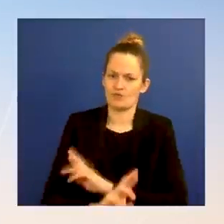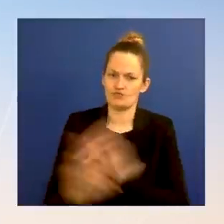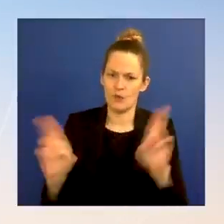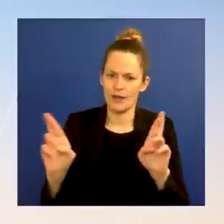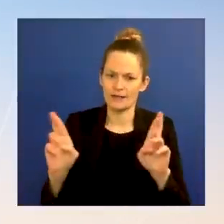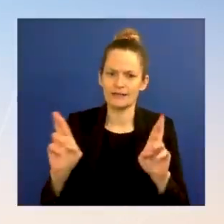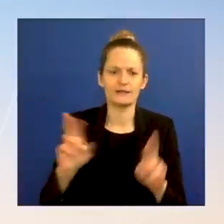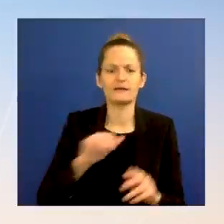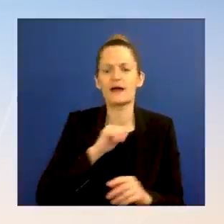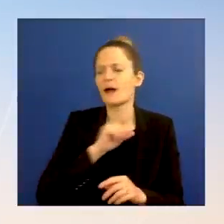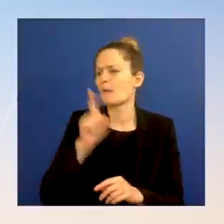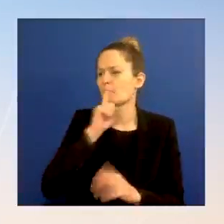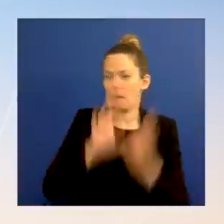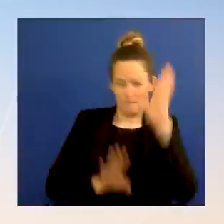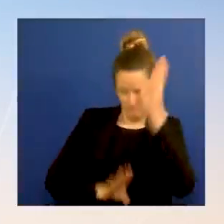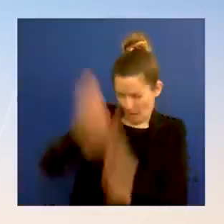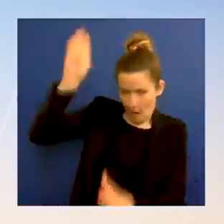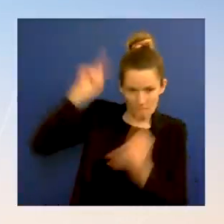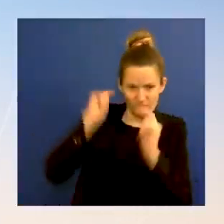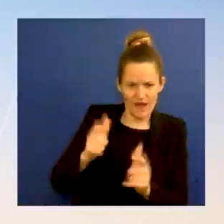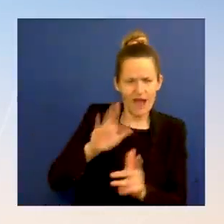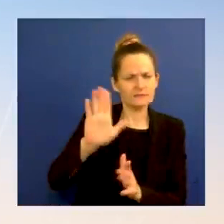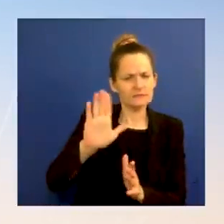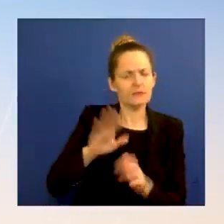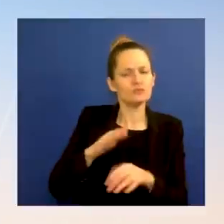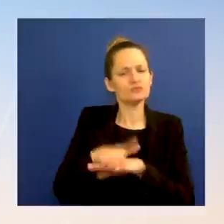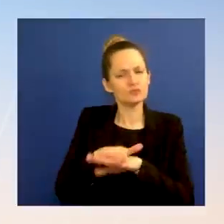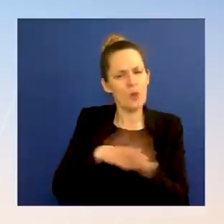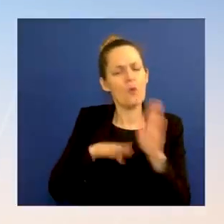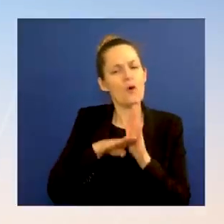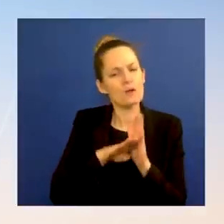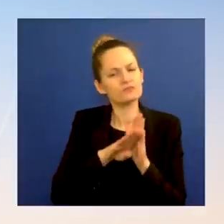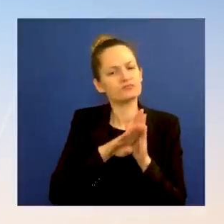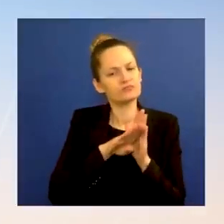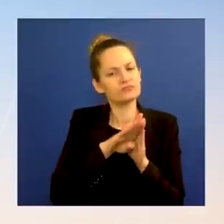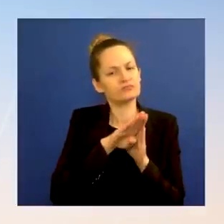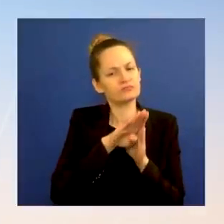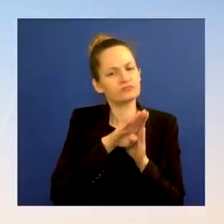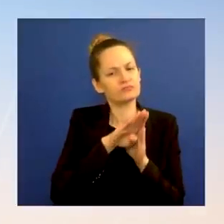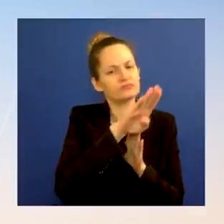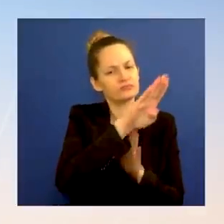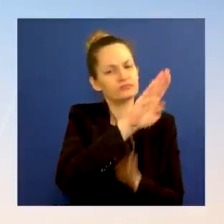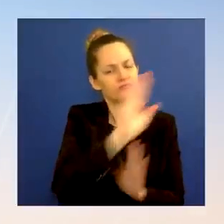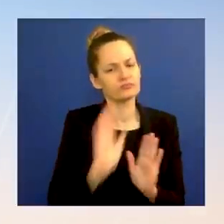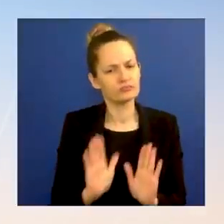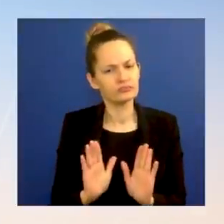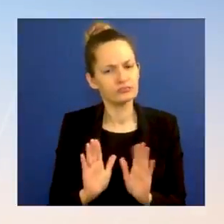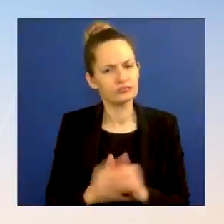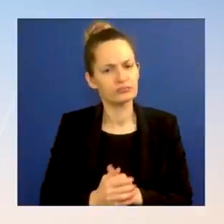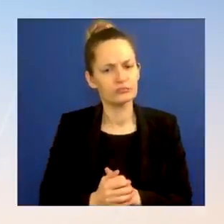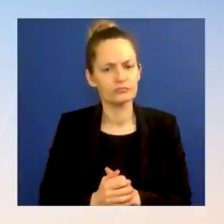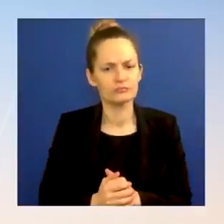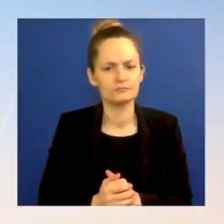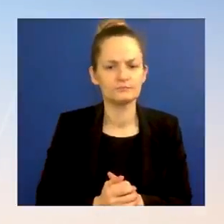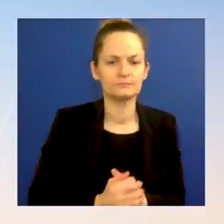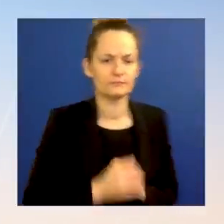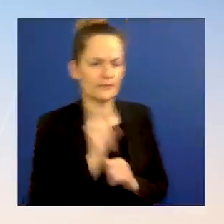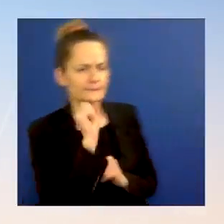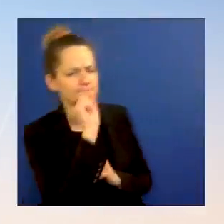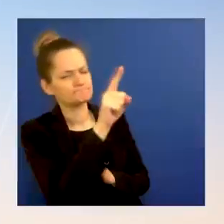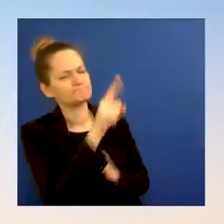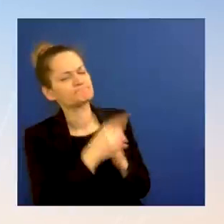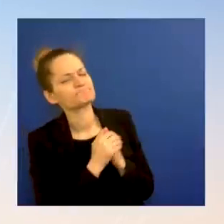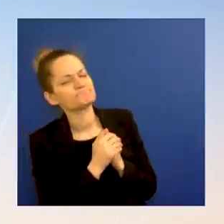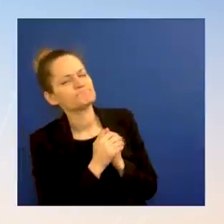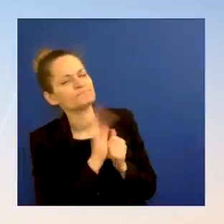Given the good news that you just mentioned and the trend lines, which have been very positive, why do you think this president is not getting credit from